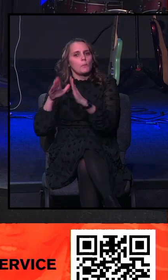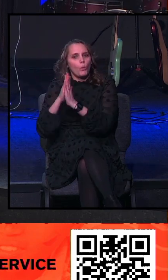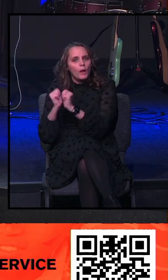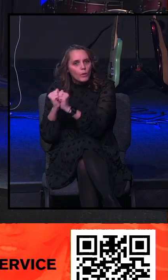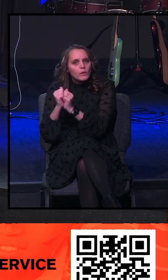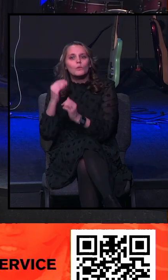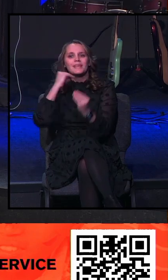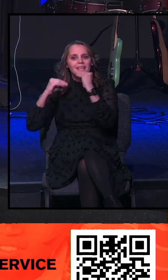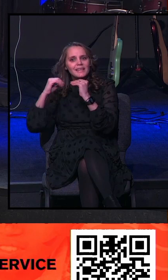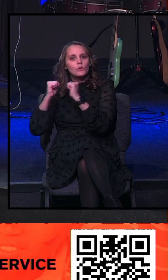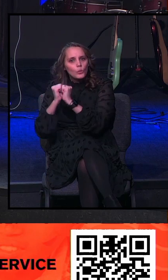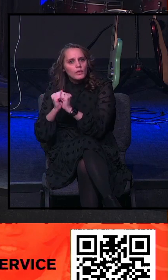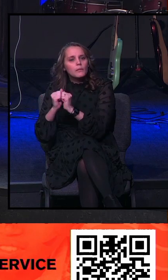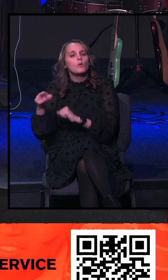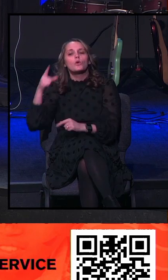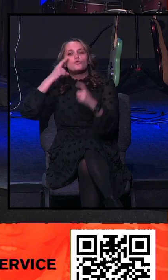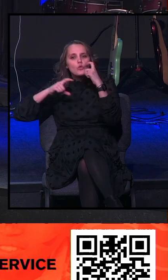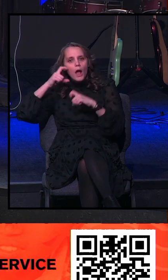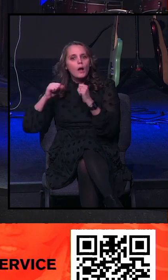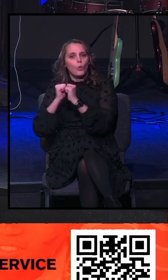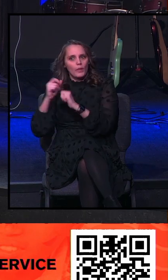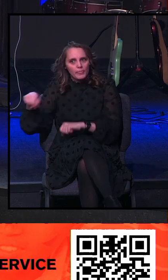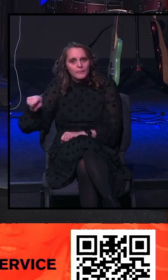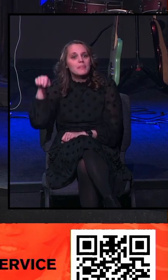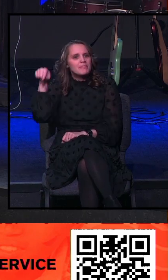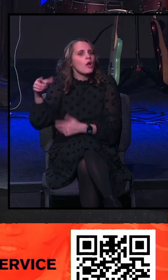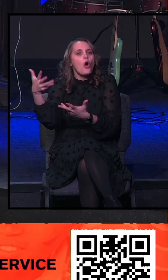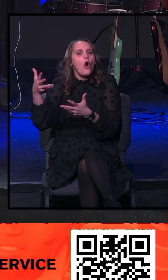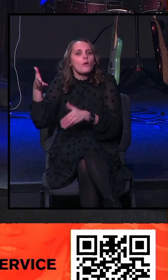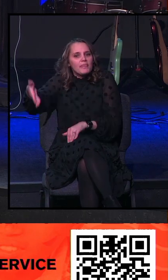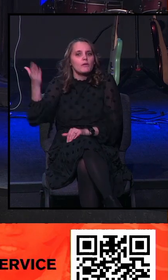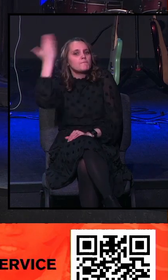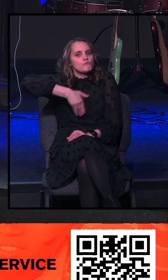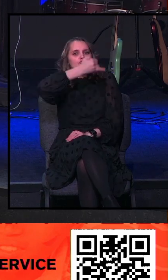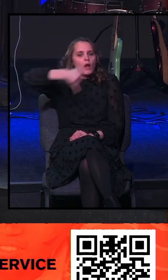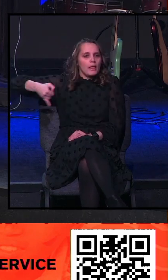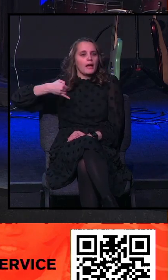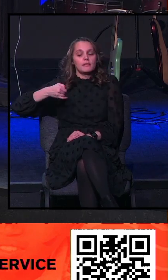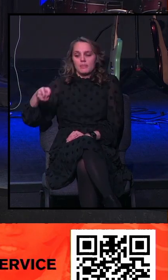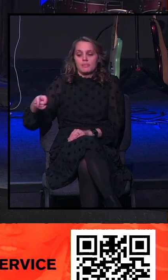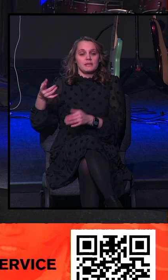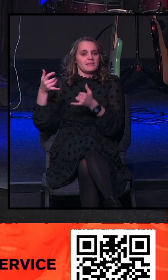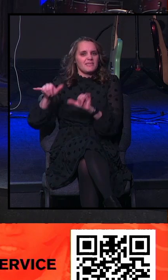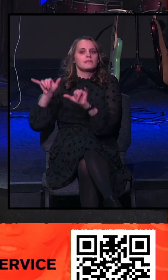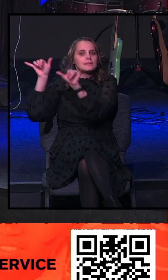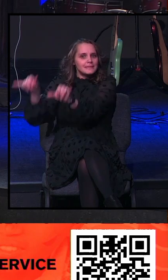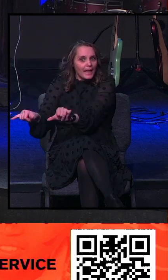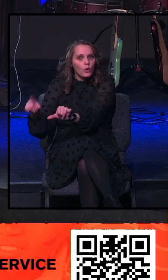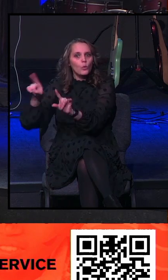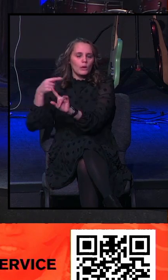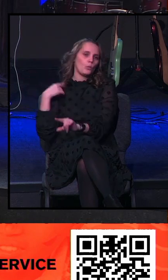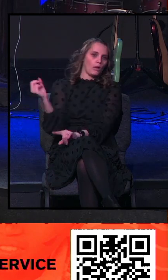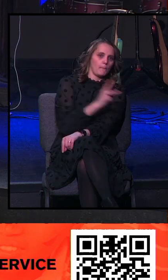we cry with them. And they are the people who are on the front lines. We are there for a week and we come back, but they are the people who are sharing